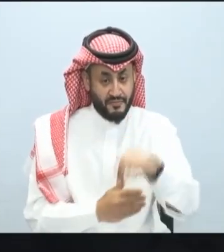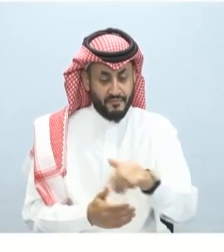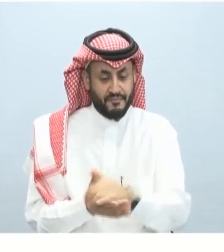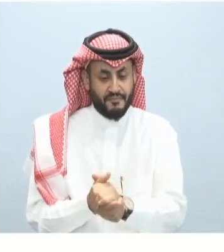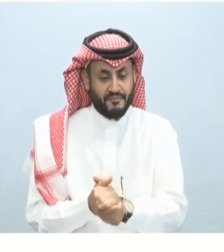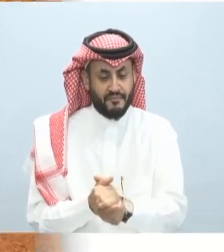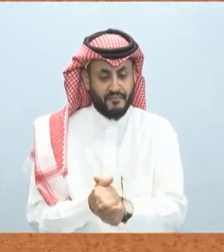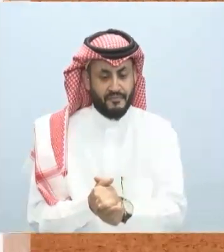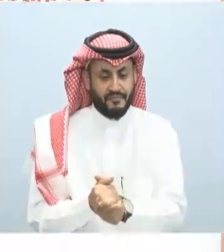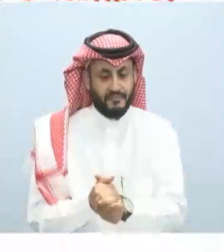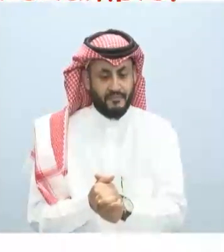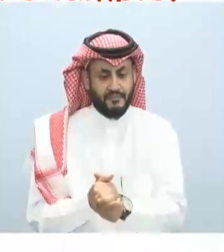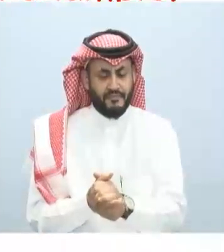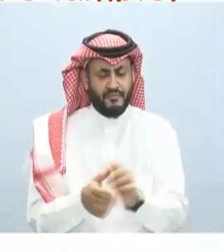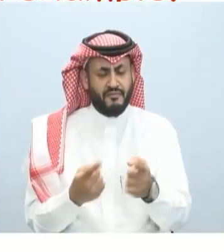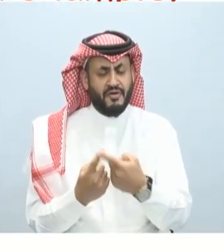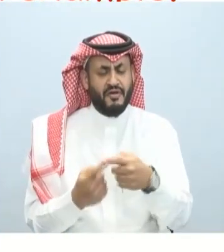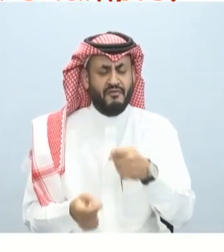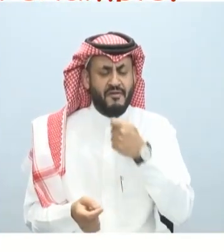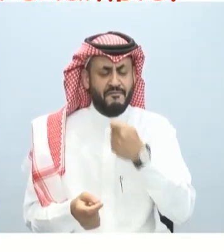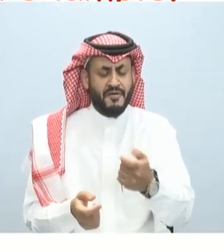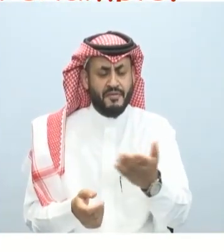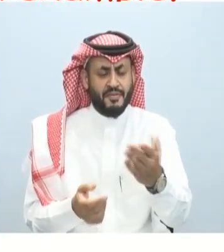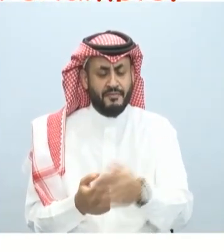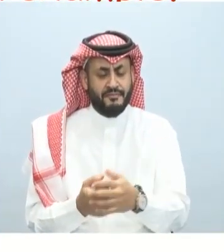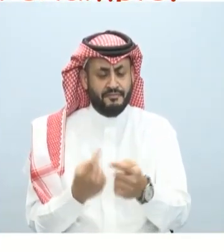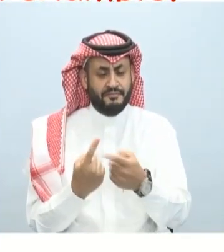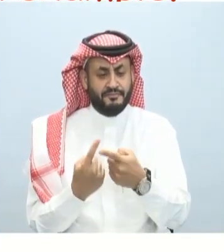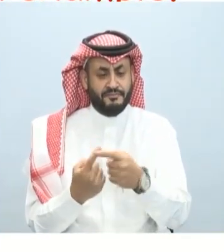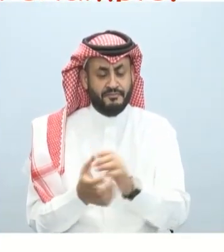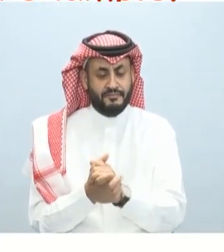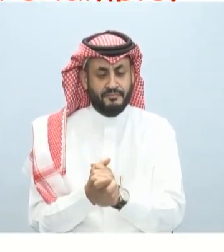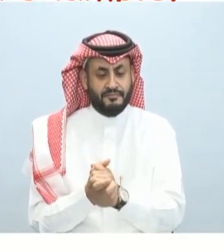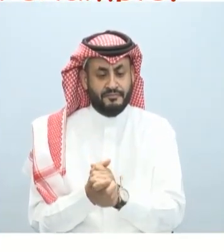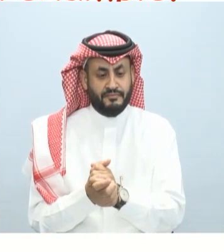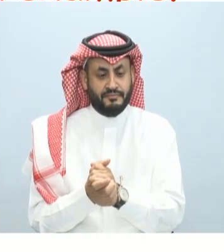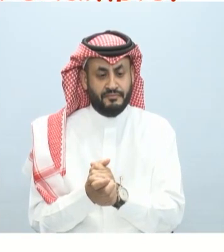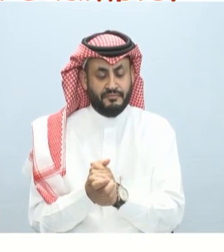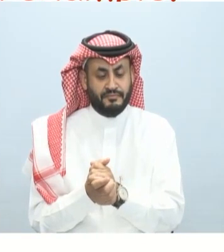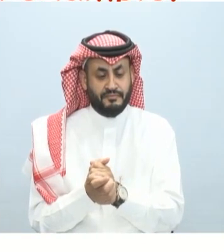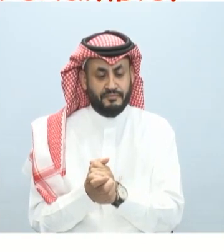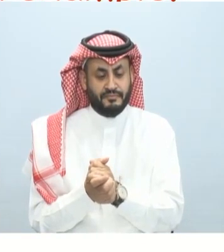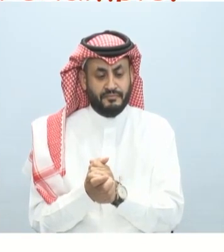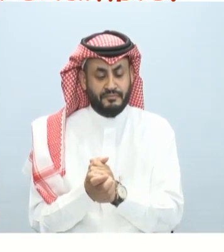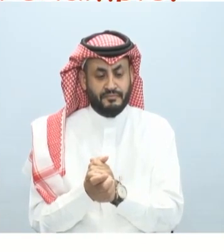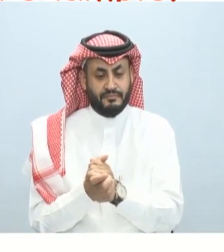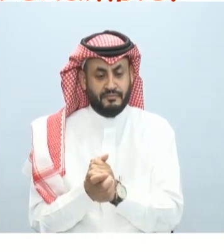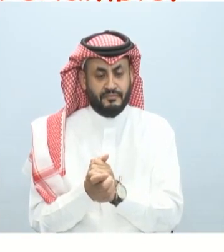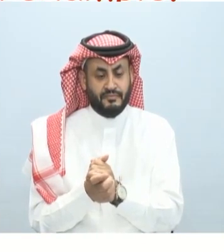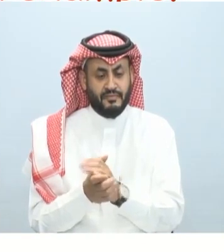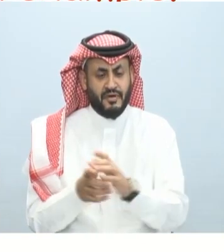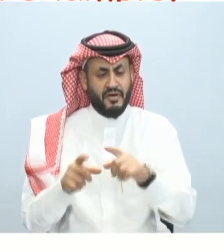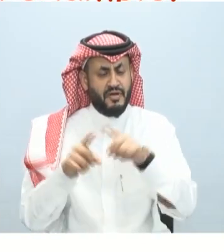So we're going to start with something very simple here. Now, number one, to think of a TV film genre that uses a formula.